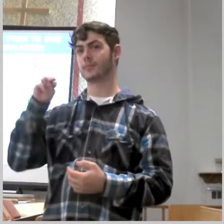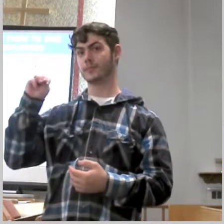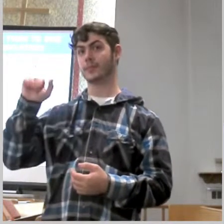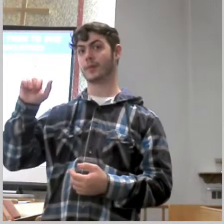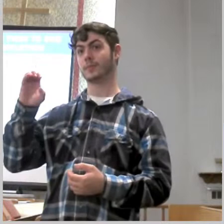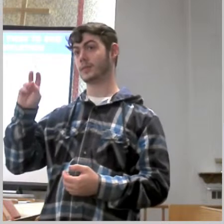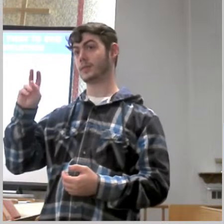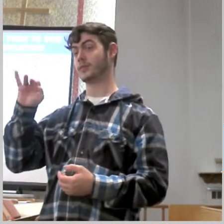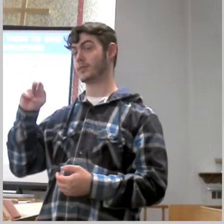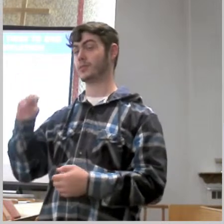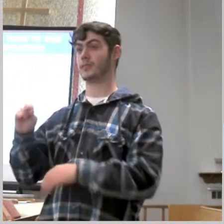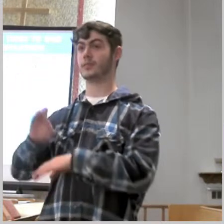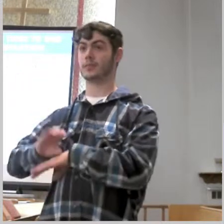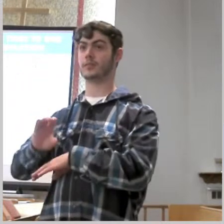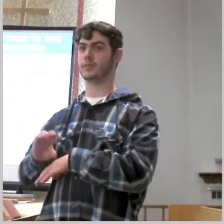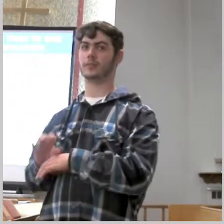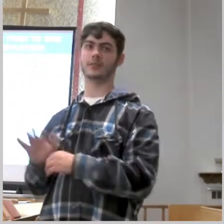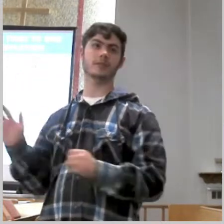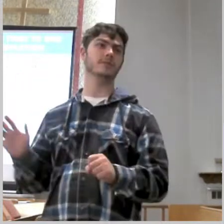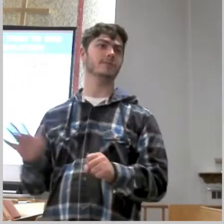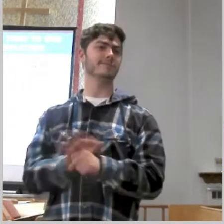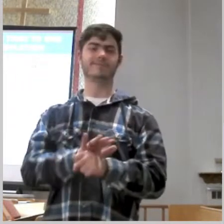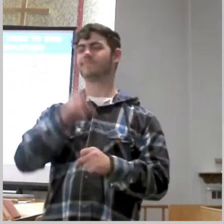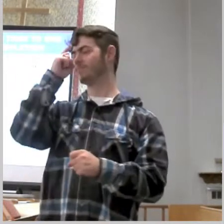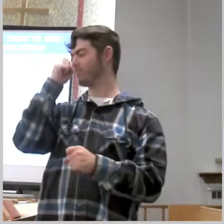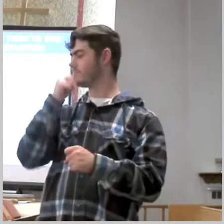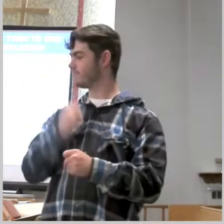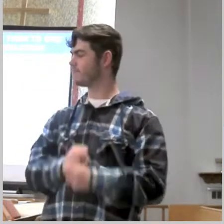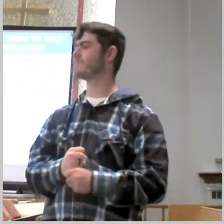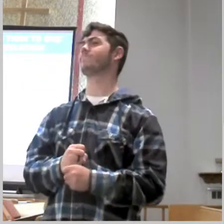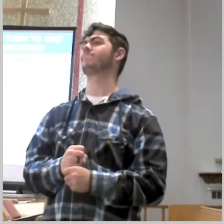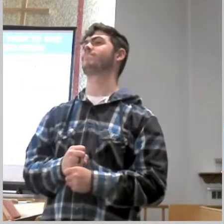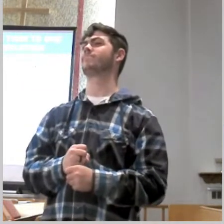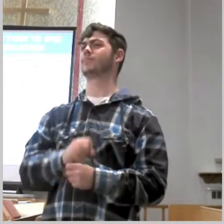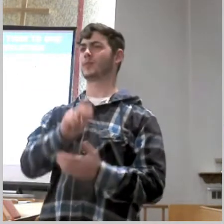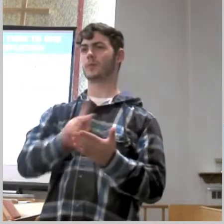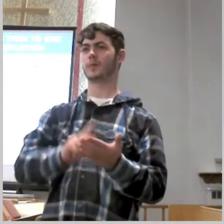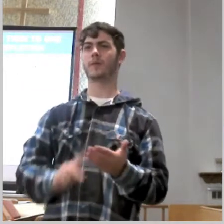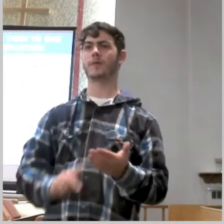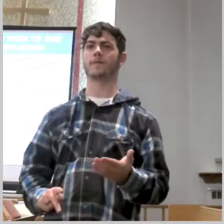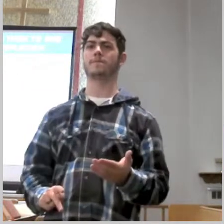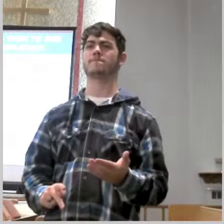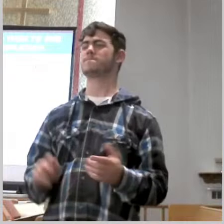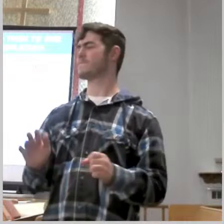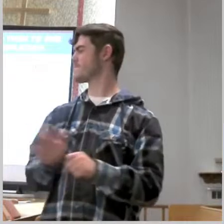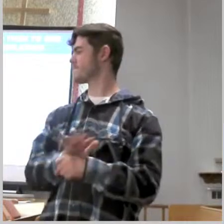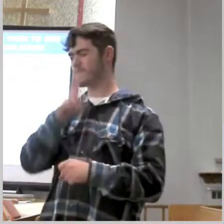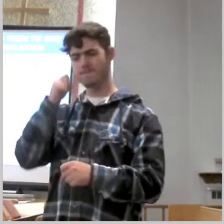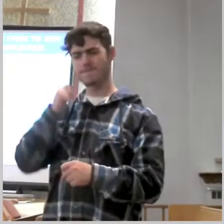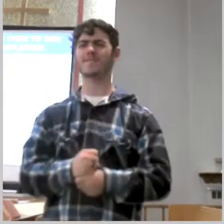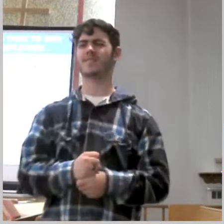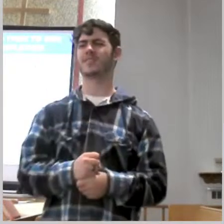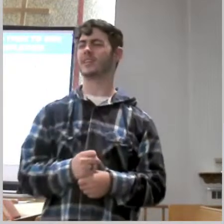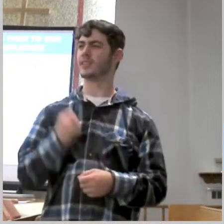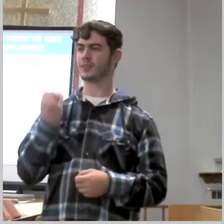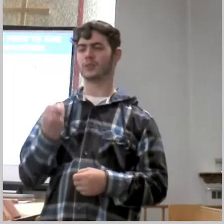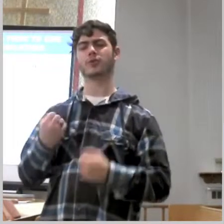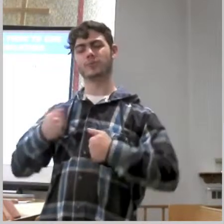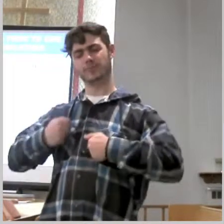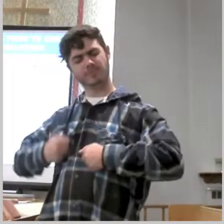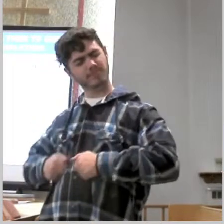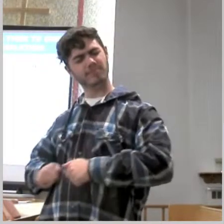trusted what Titus and Paul were doing in Jerusalem. They gave themselves willingly to the